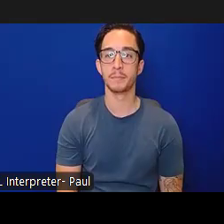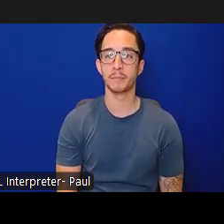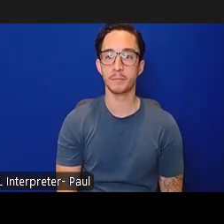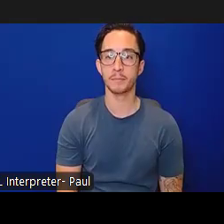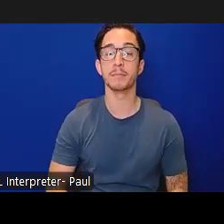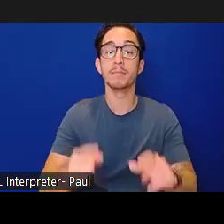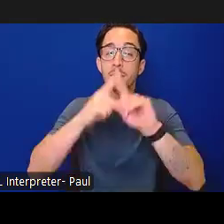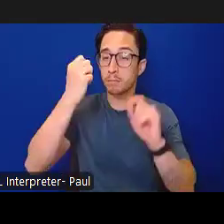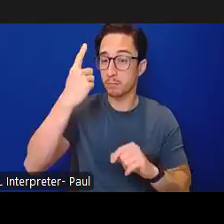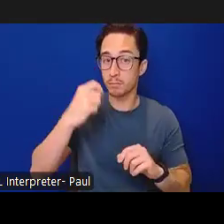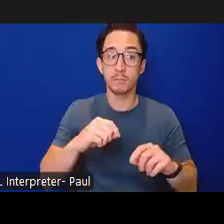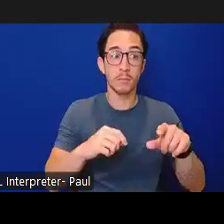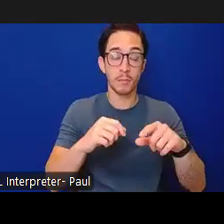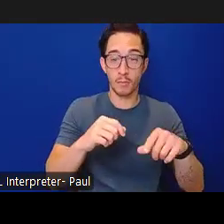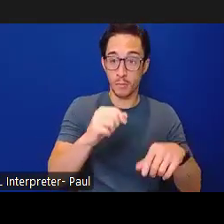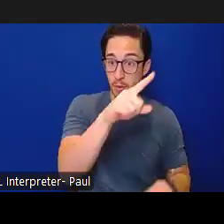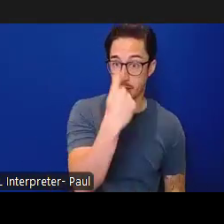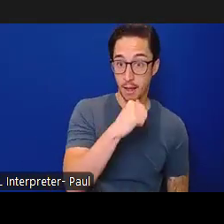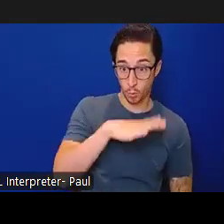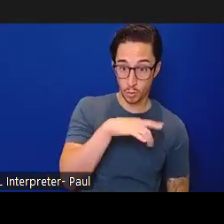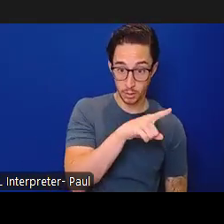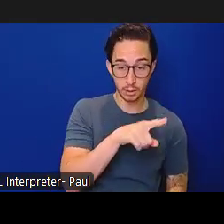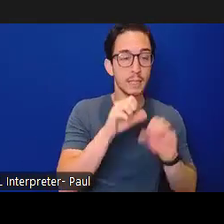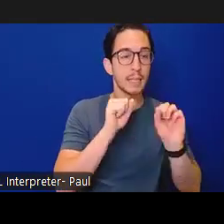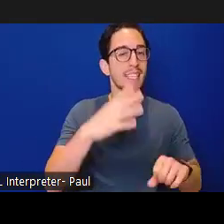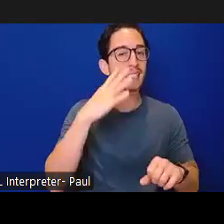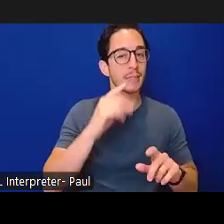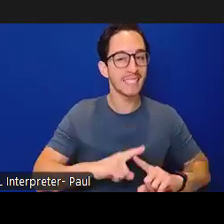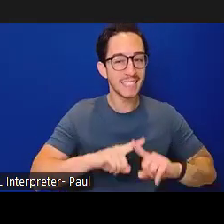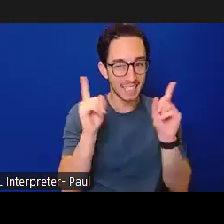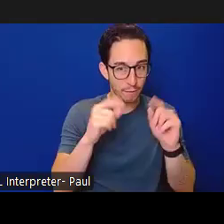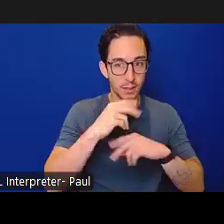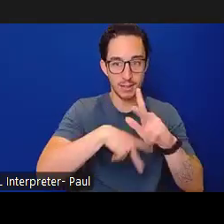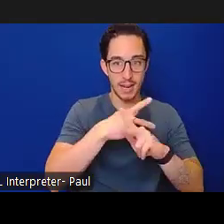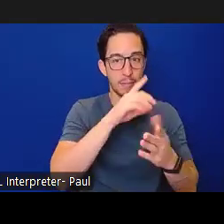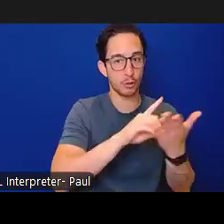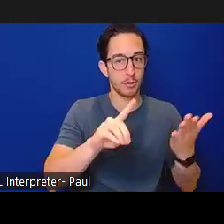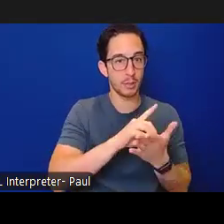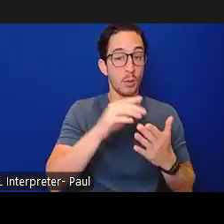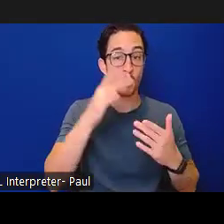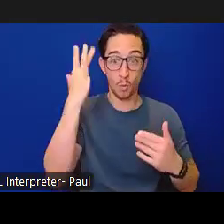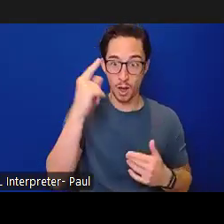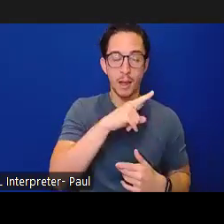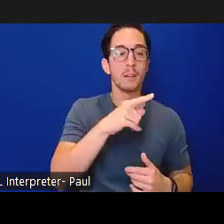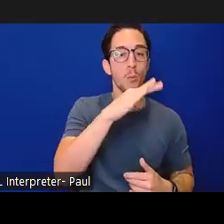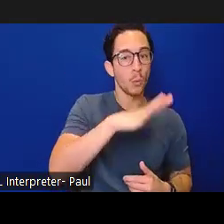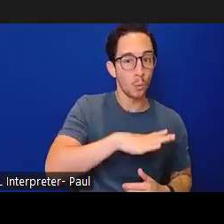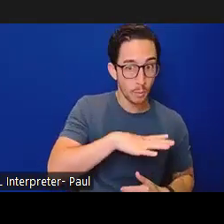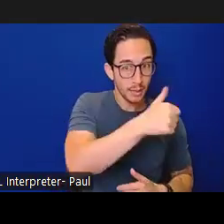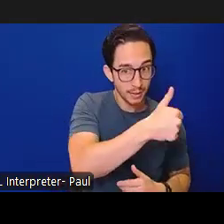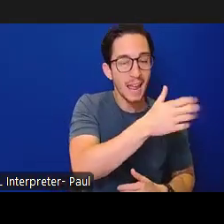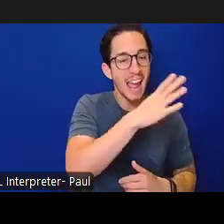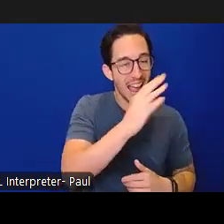Yet a Black woman can experience a different type of discrimination because she's both a woman and